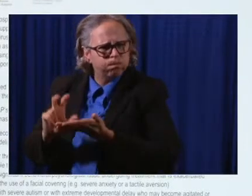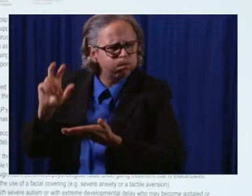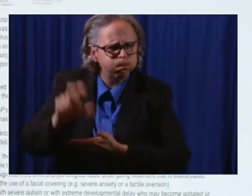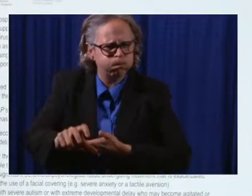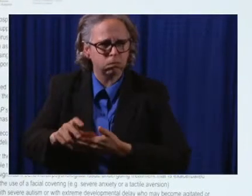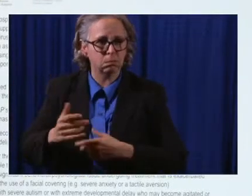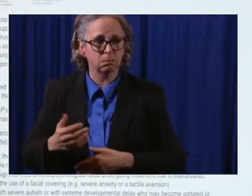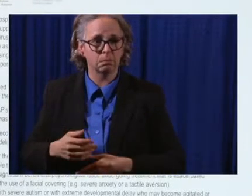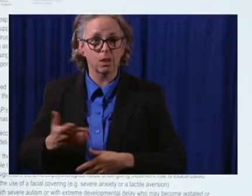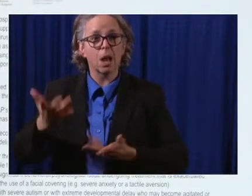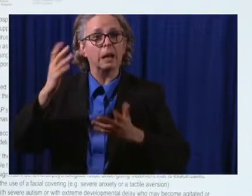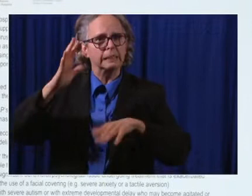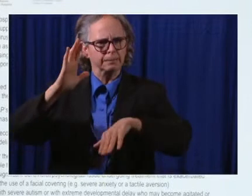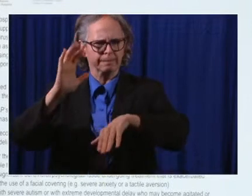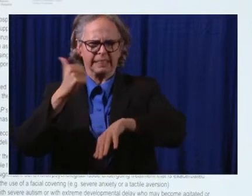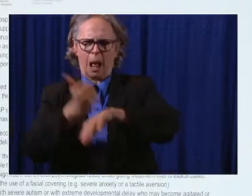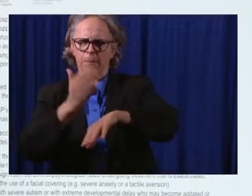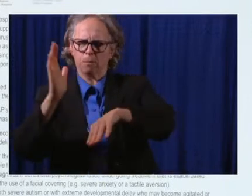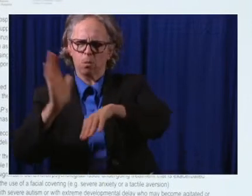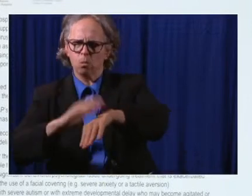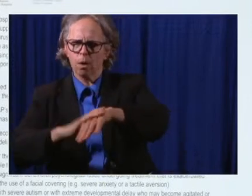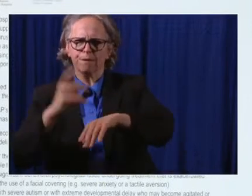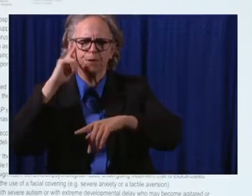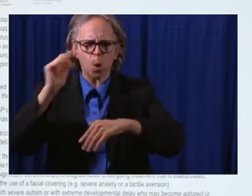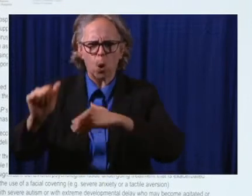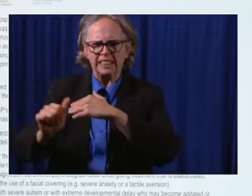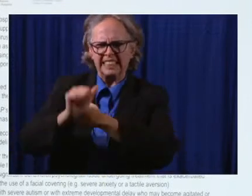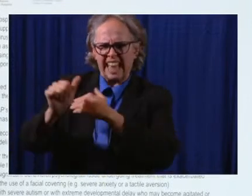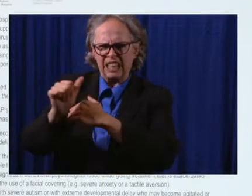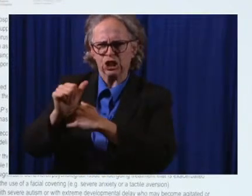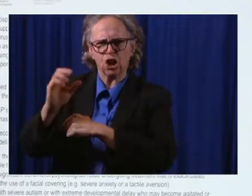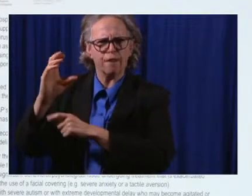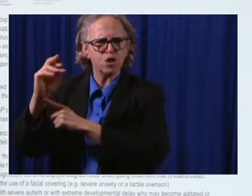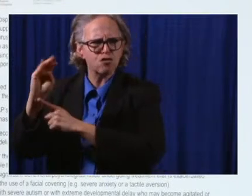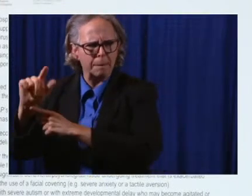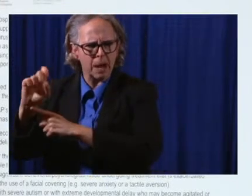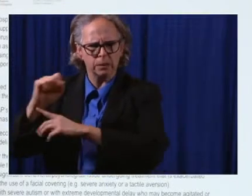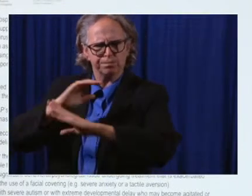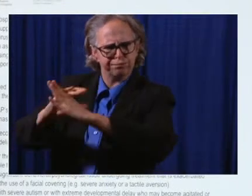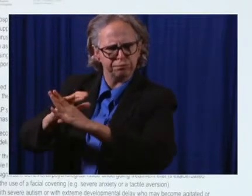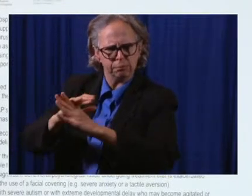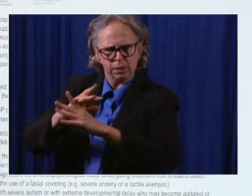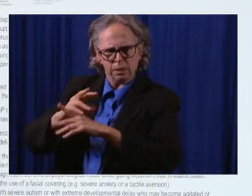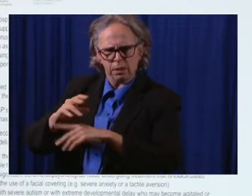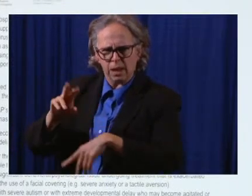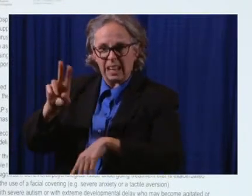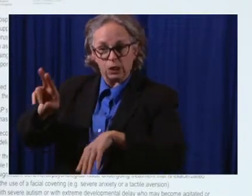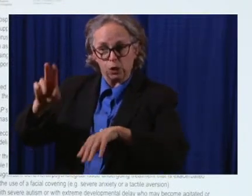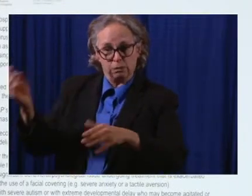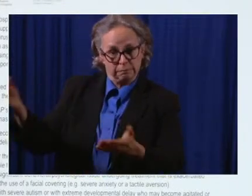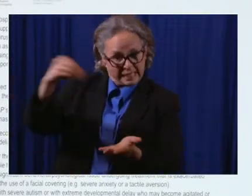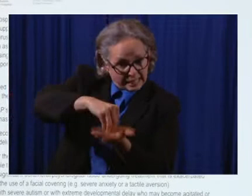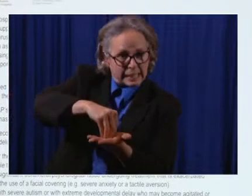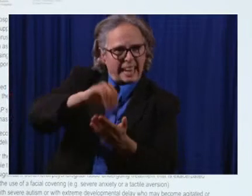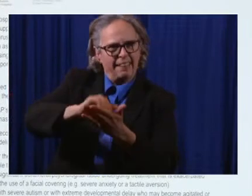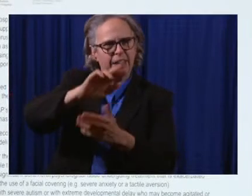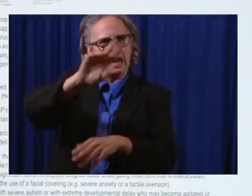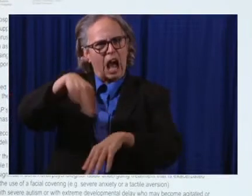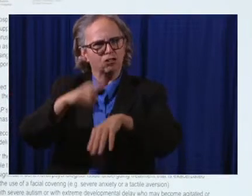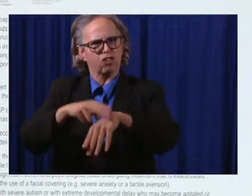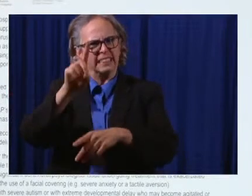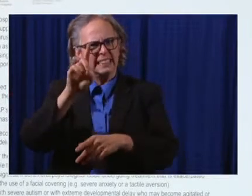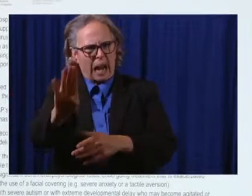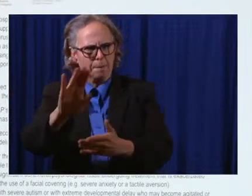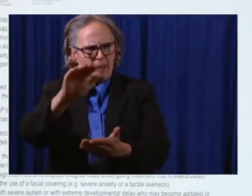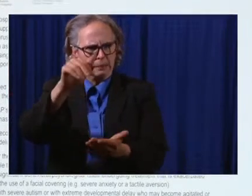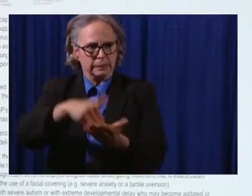wanted criminals are in these systems, it significantly increases the likelihood if they try to purchase a gun, that sale will be stopped.